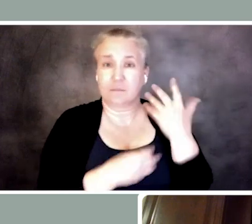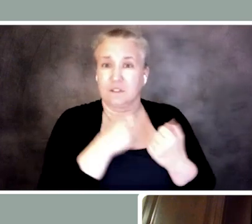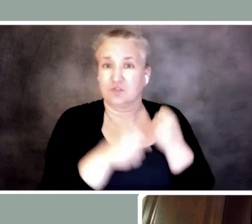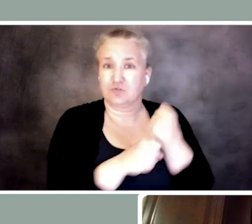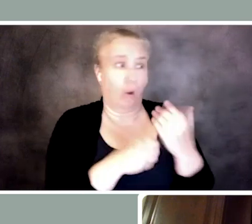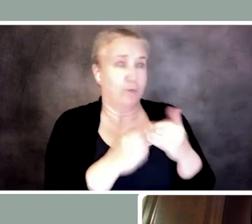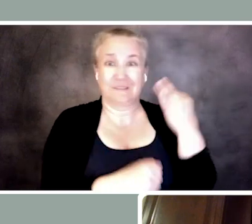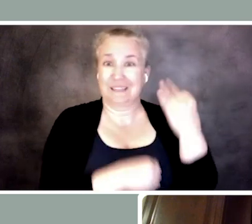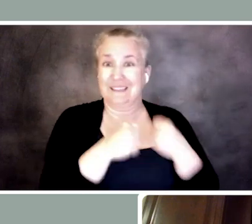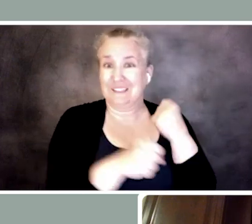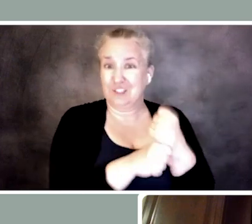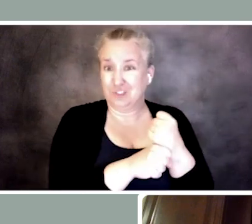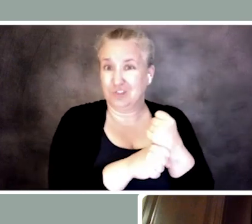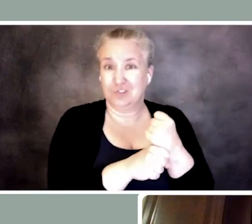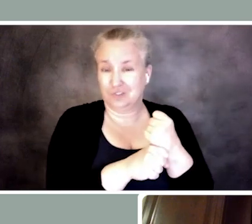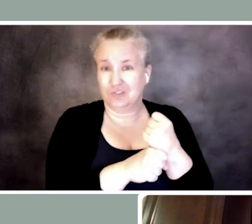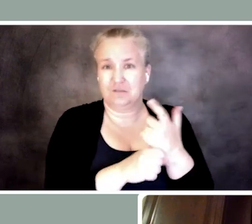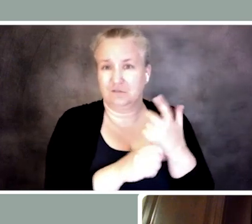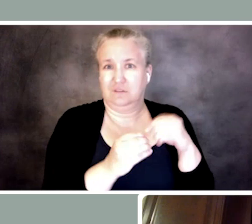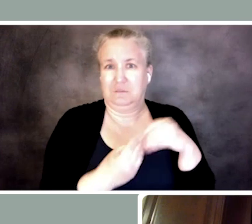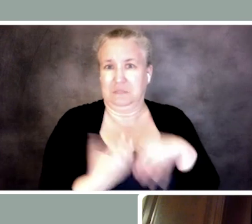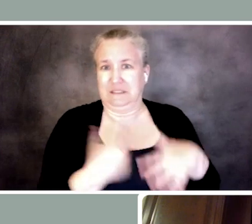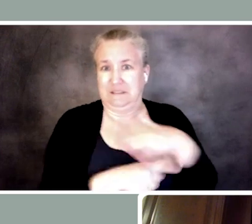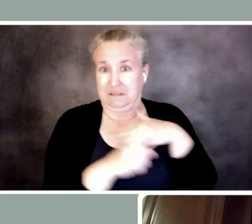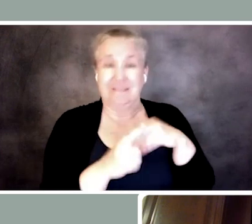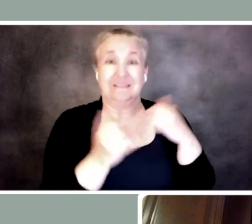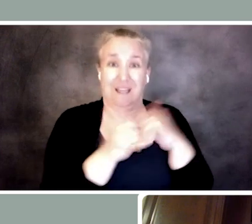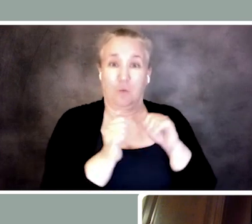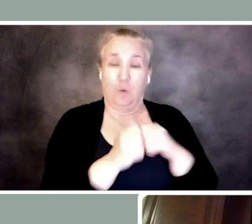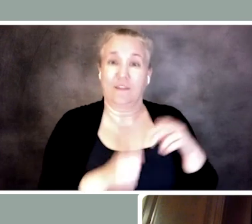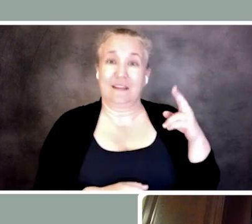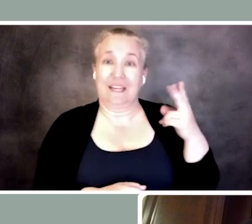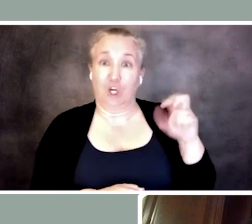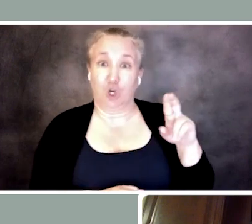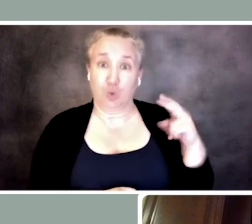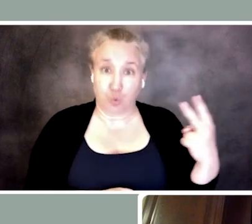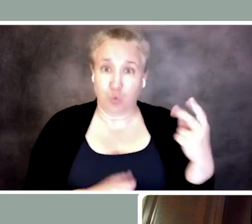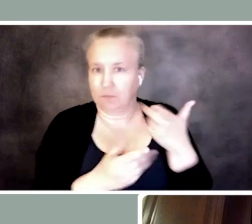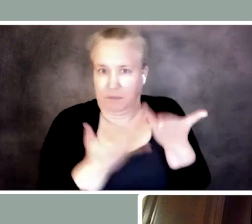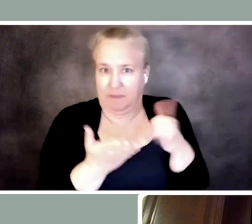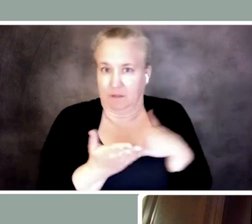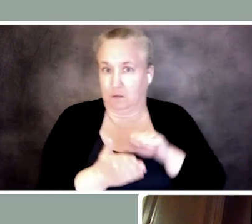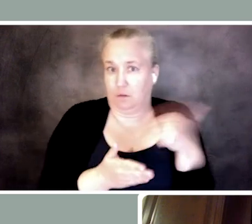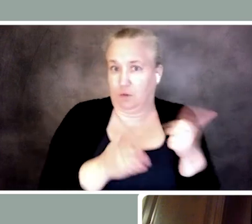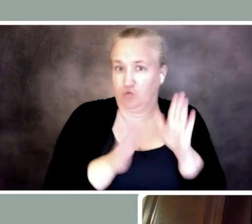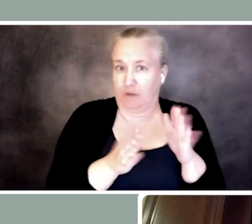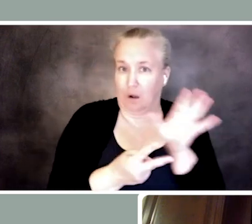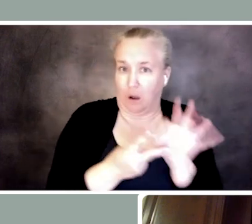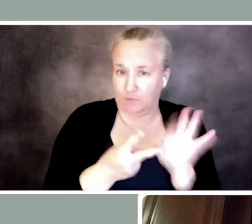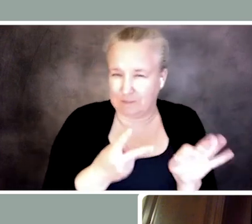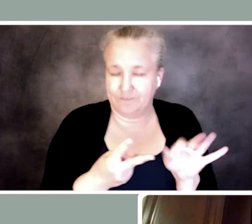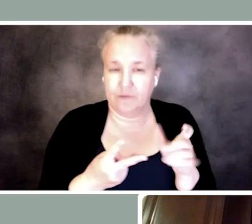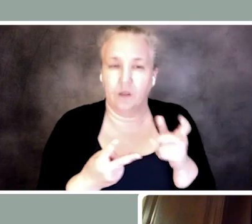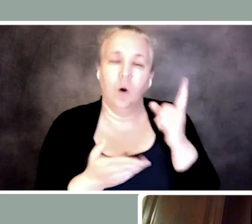on just Xeloda in the metastatic setting. So, and now with Enhertu, that may be another great option. So the only thing I'll tell